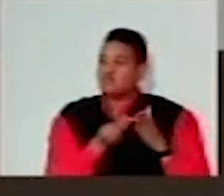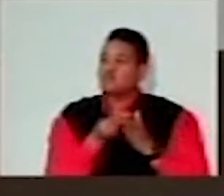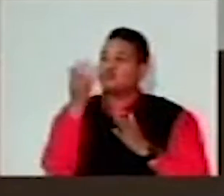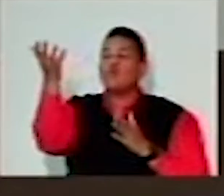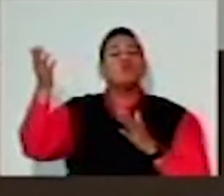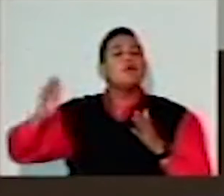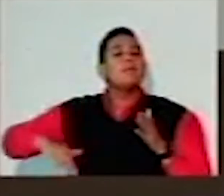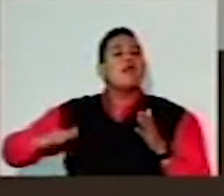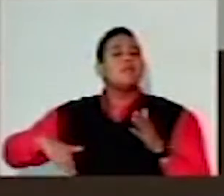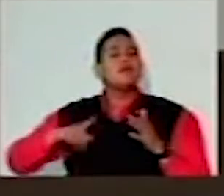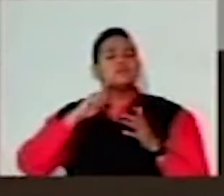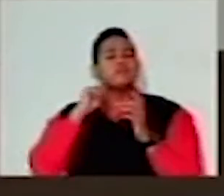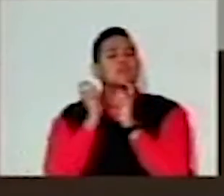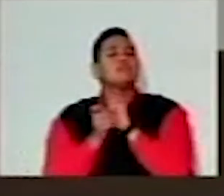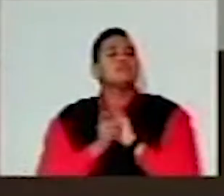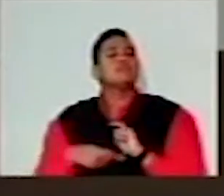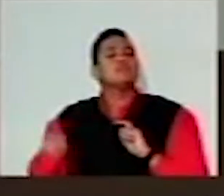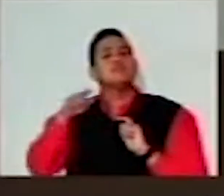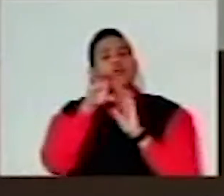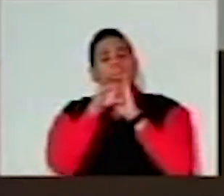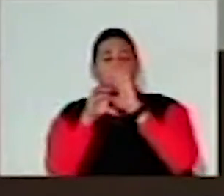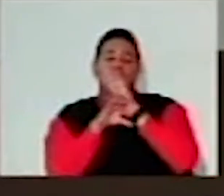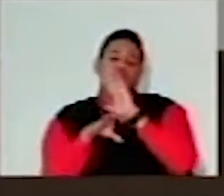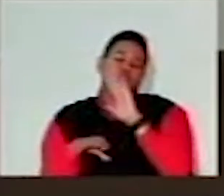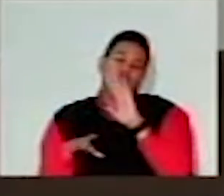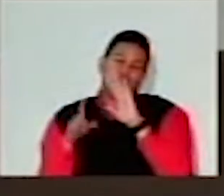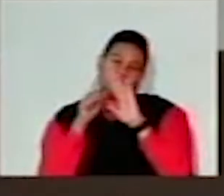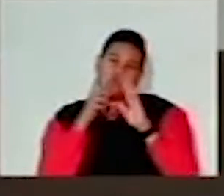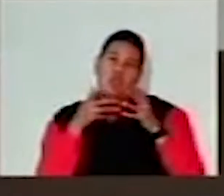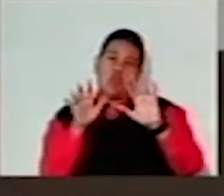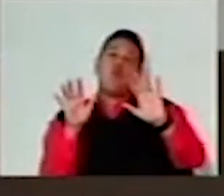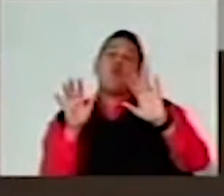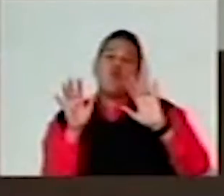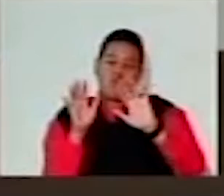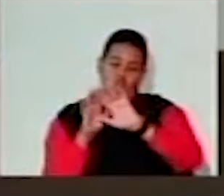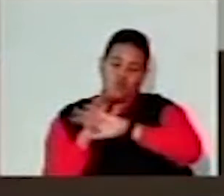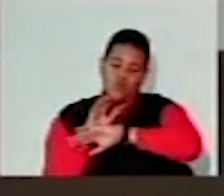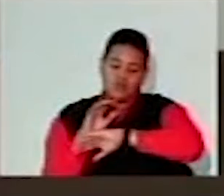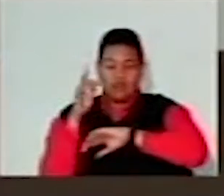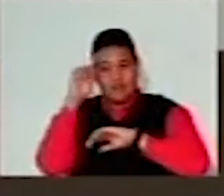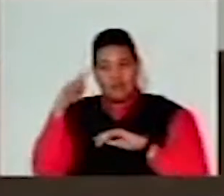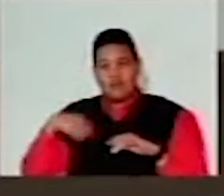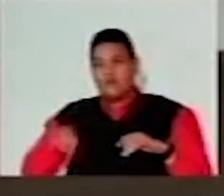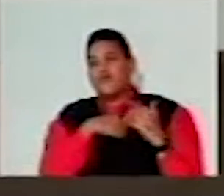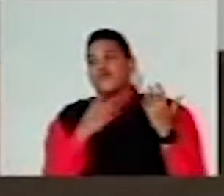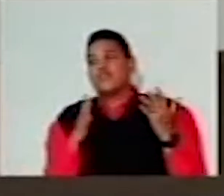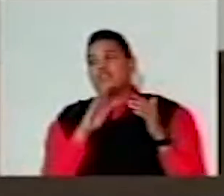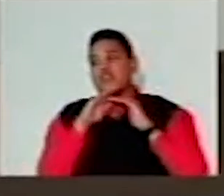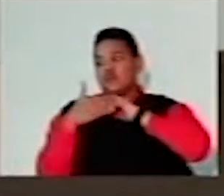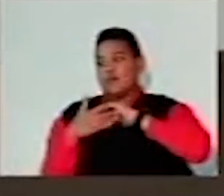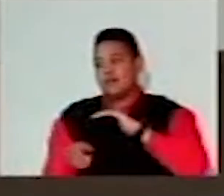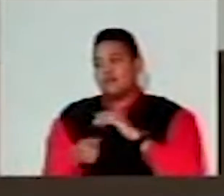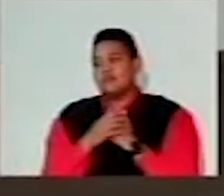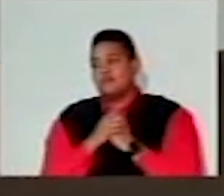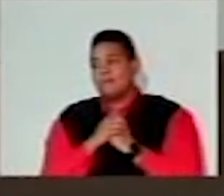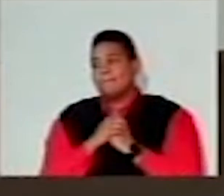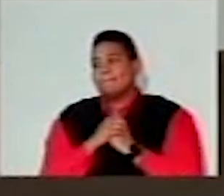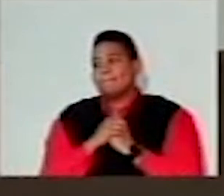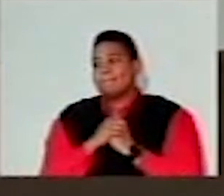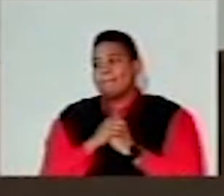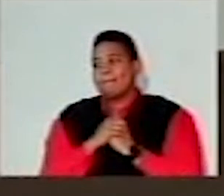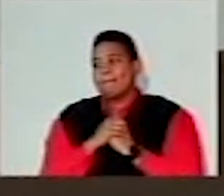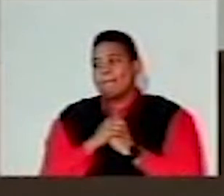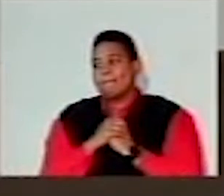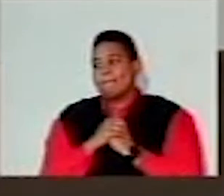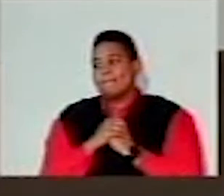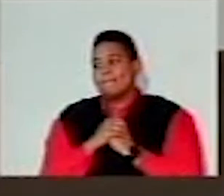cabinet to amend the Constitution to allow for us in Jamaica to